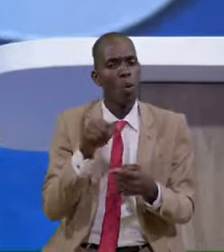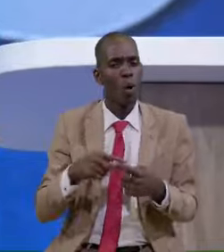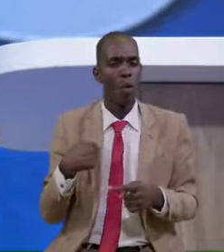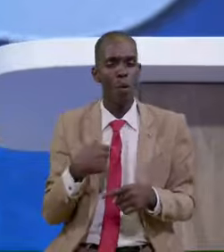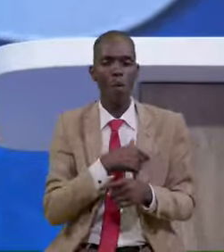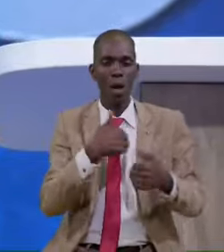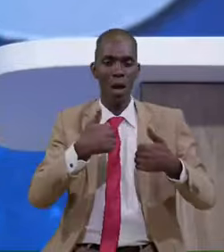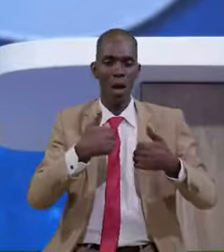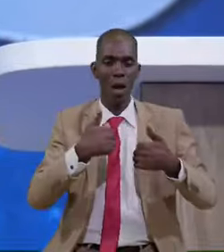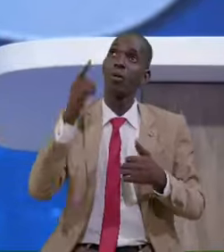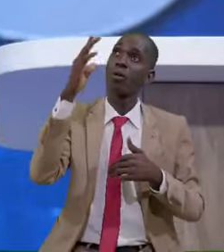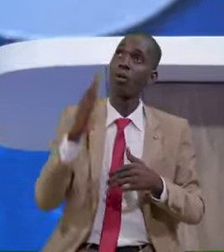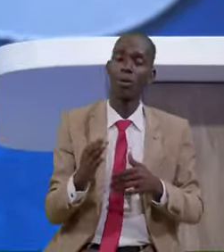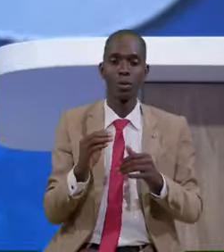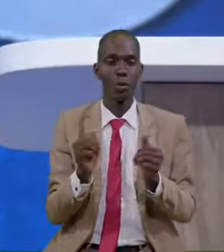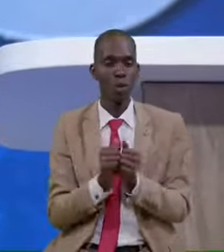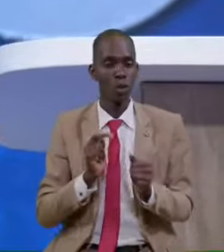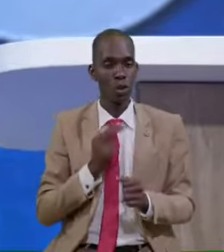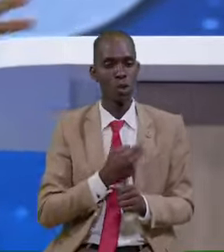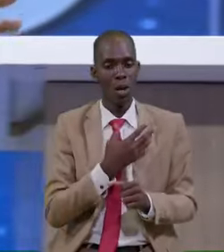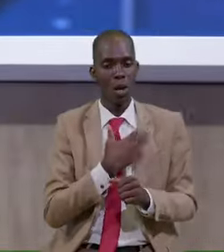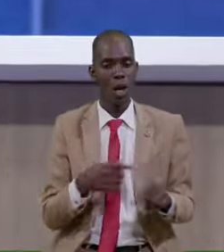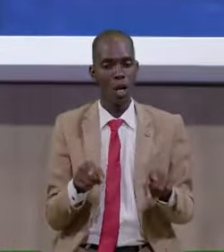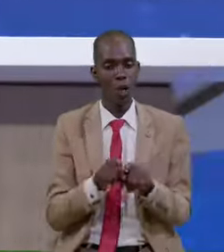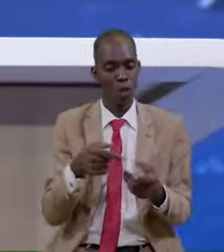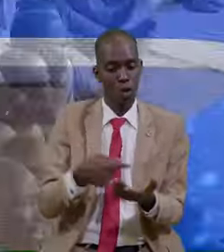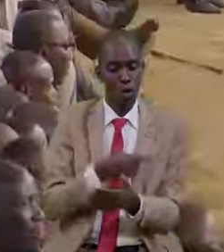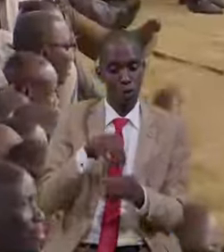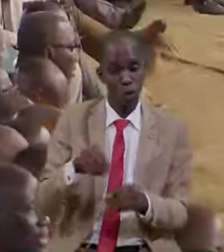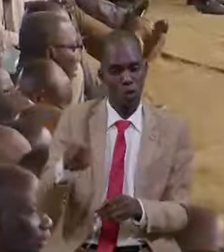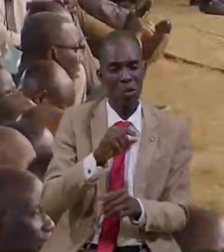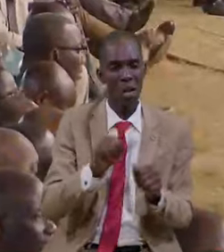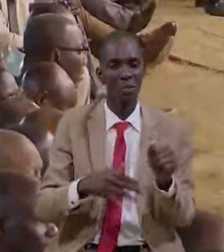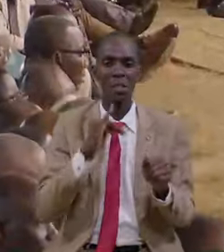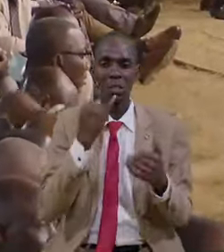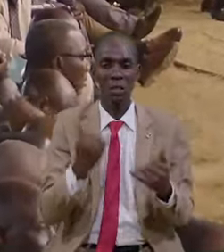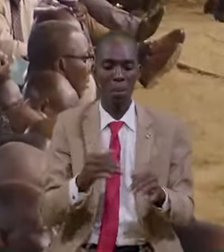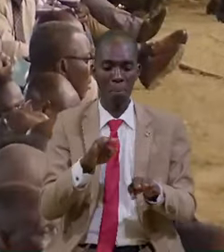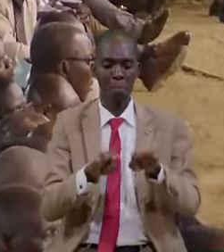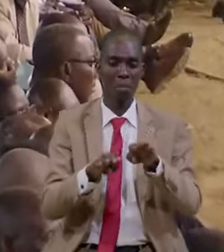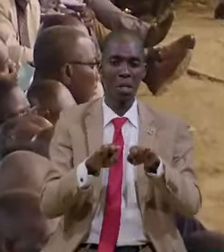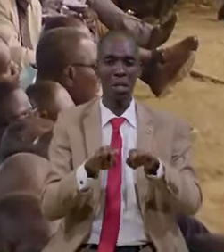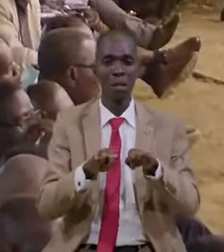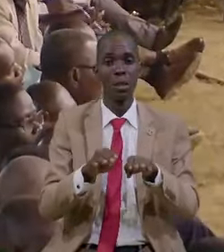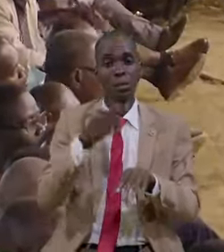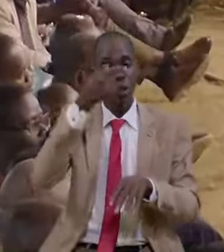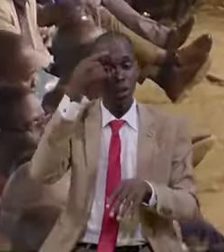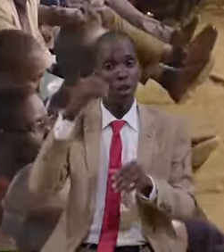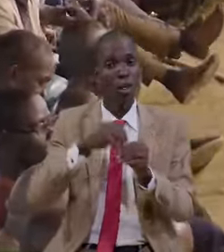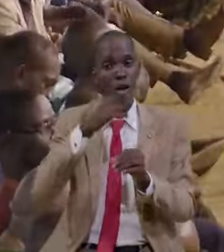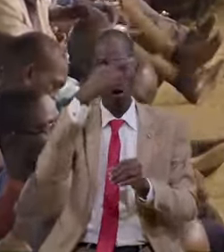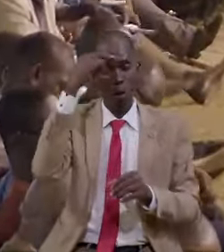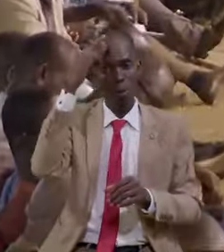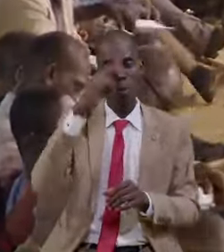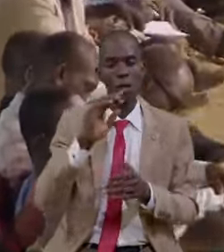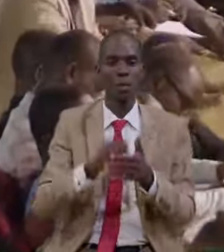have the gospel in you, everything is balanced up. Because in Romans chapter 1